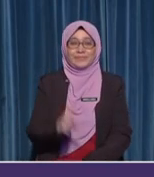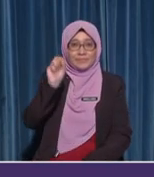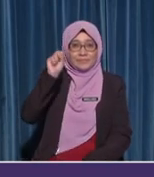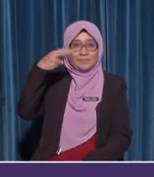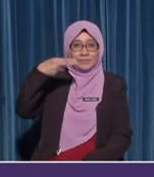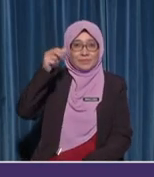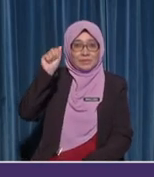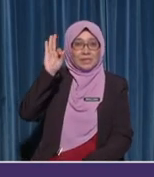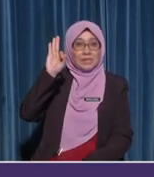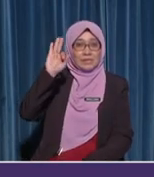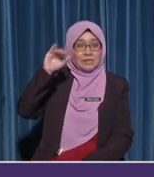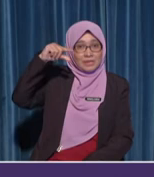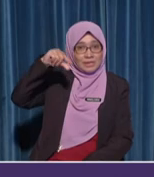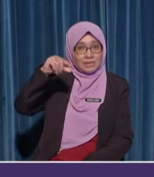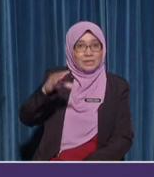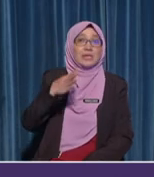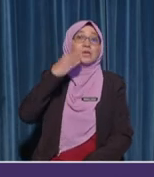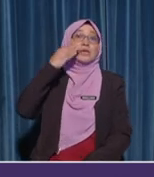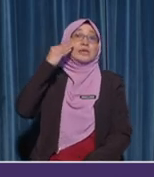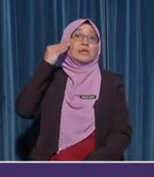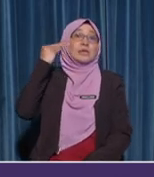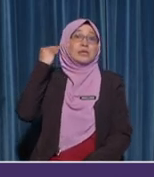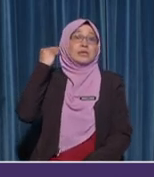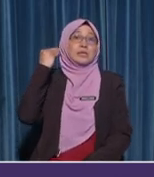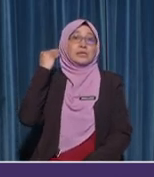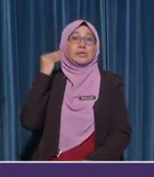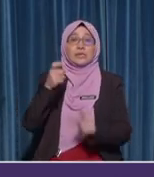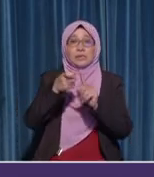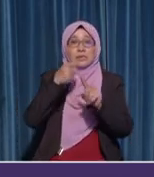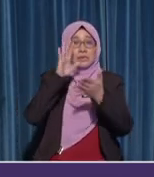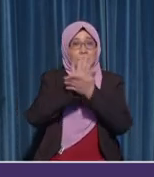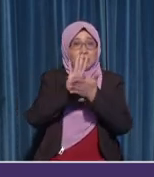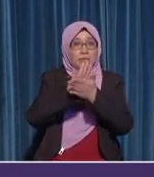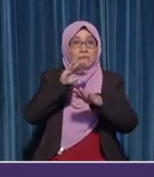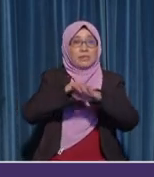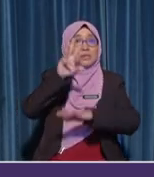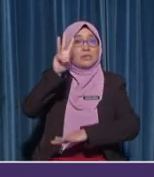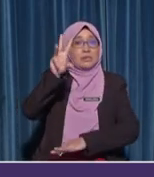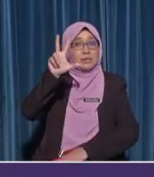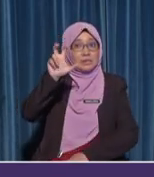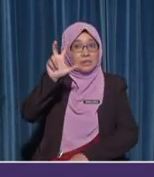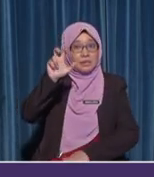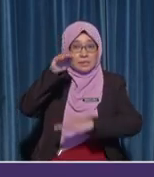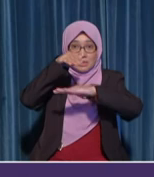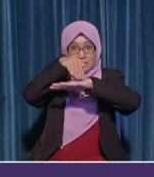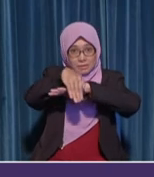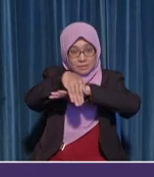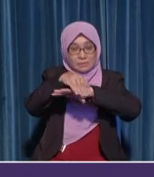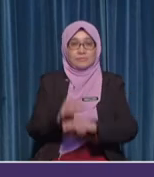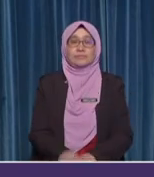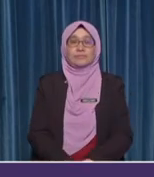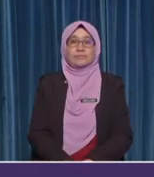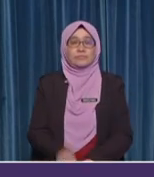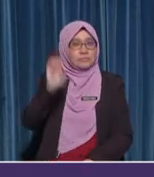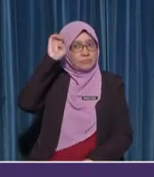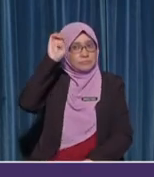Shafiq returned from school at 6:30 in the evening. He